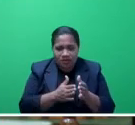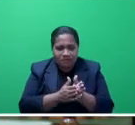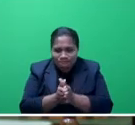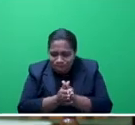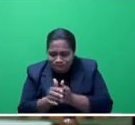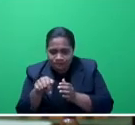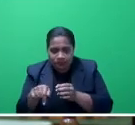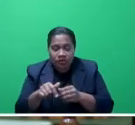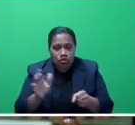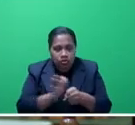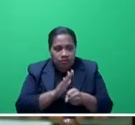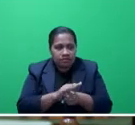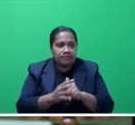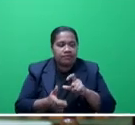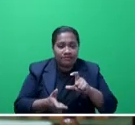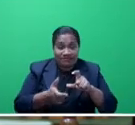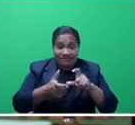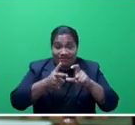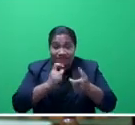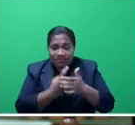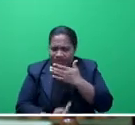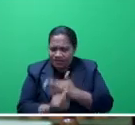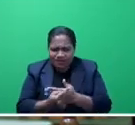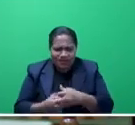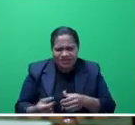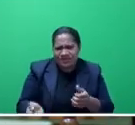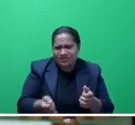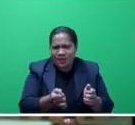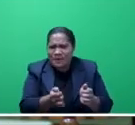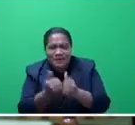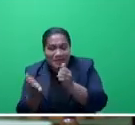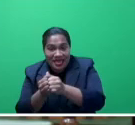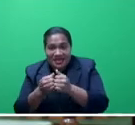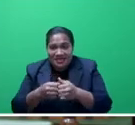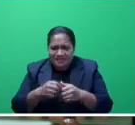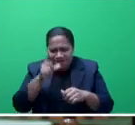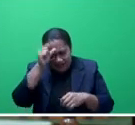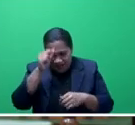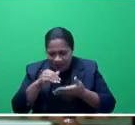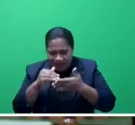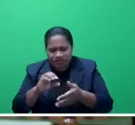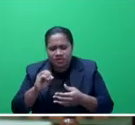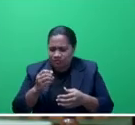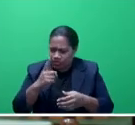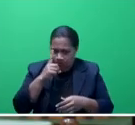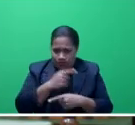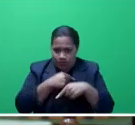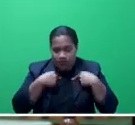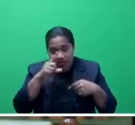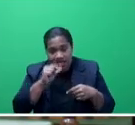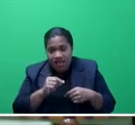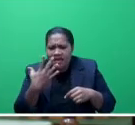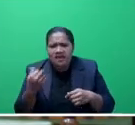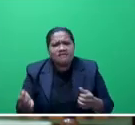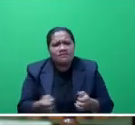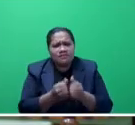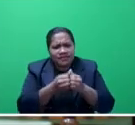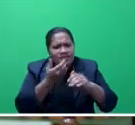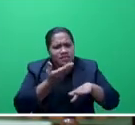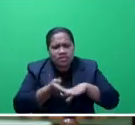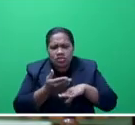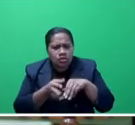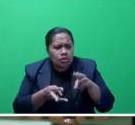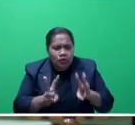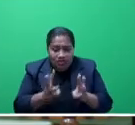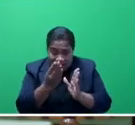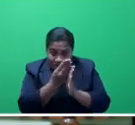this crisis tolerable for as many Fijians for as long as we can. There are many new measures in this budget to